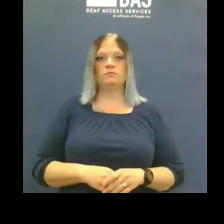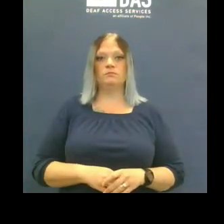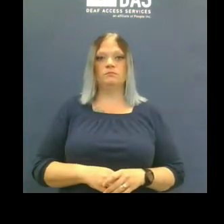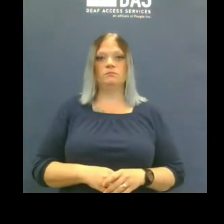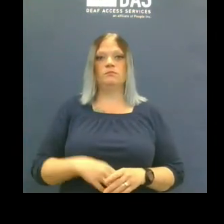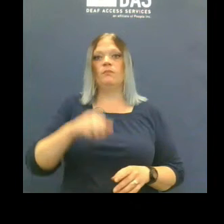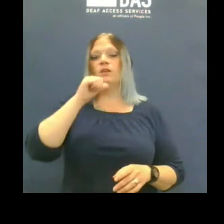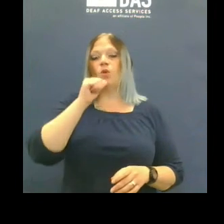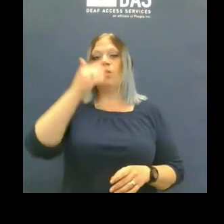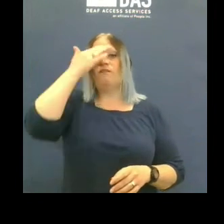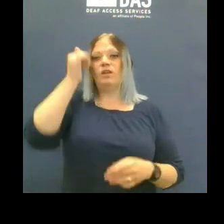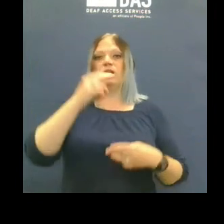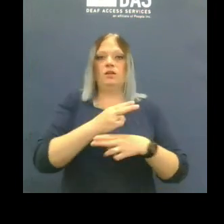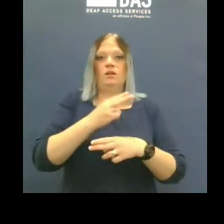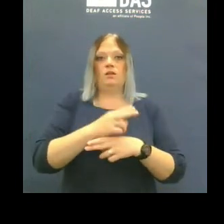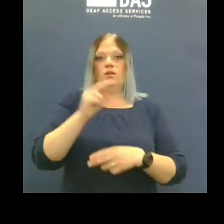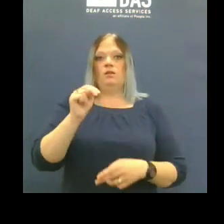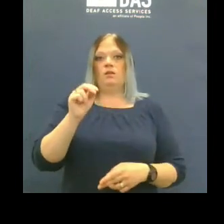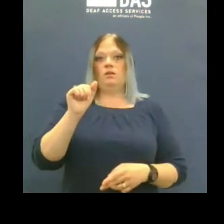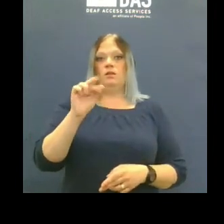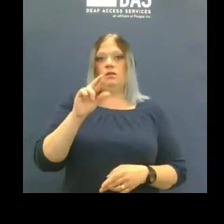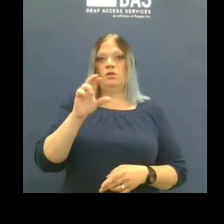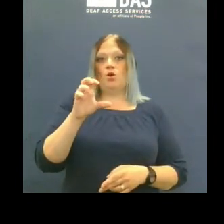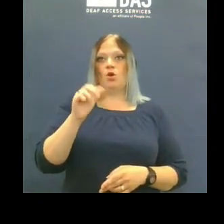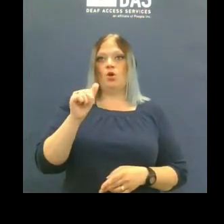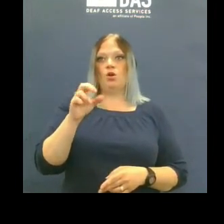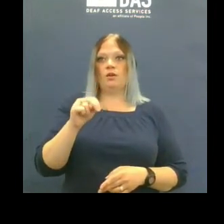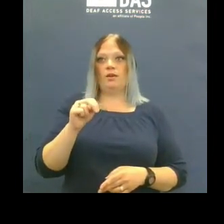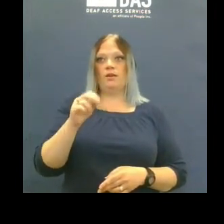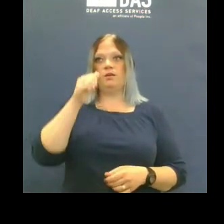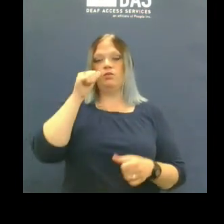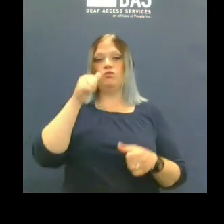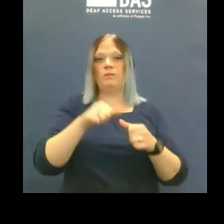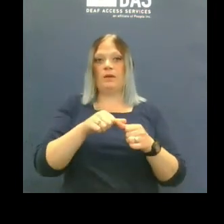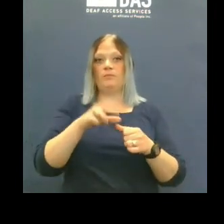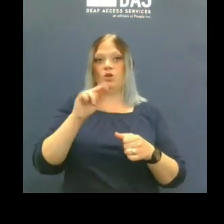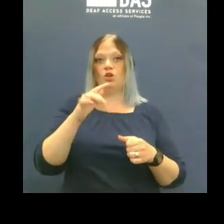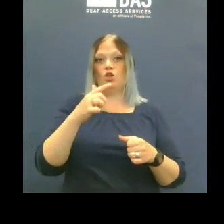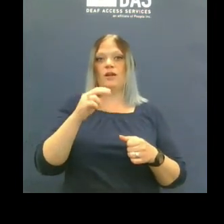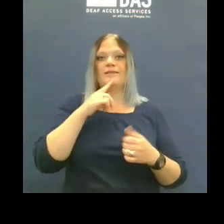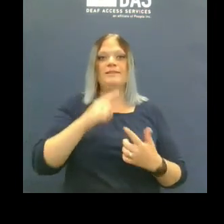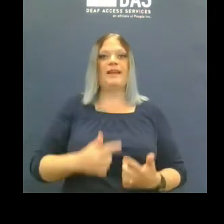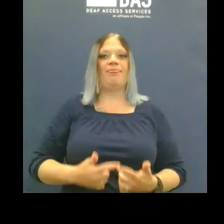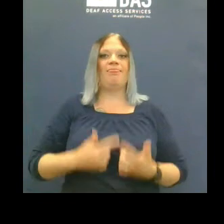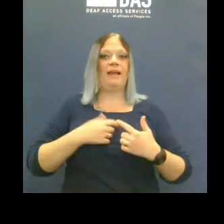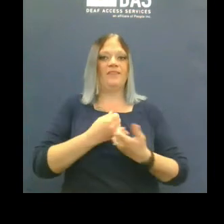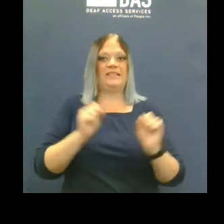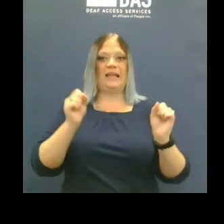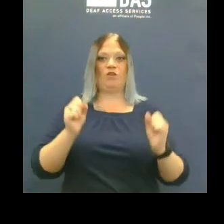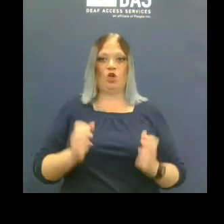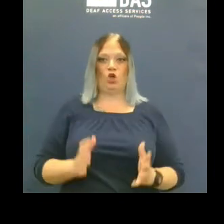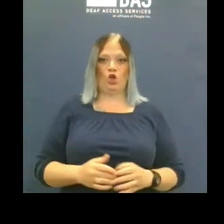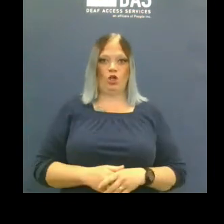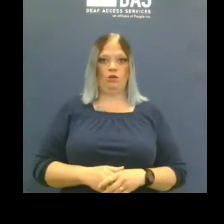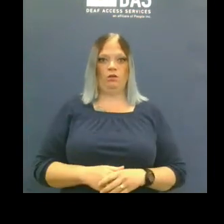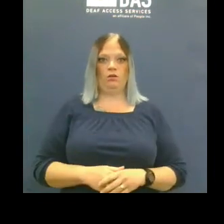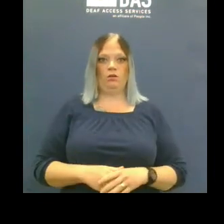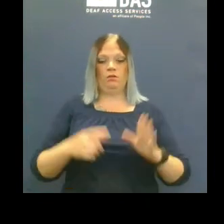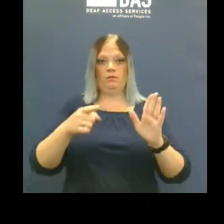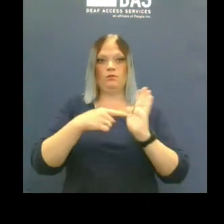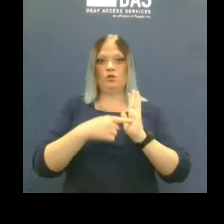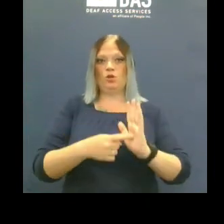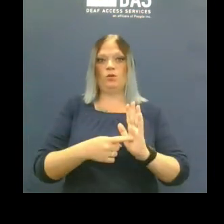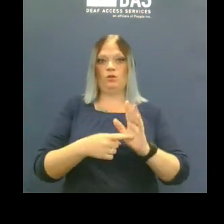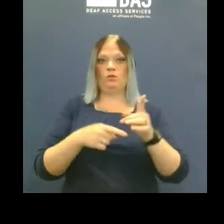want to forget to use Narcan. Remember, Narcan is a lifesaver, and we have, as I'm showing you